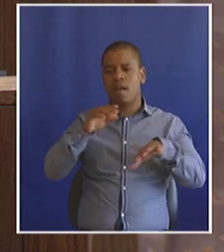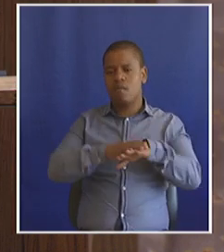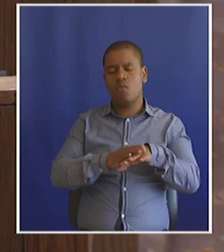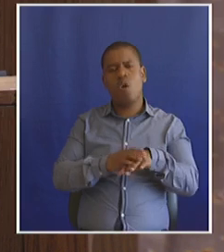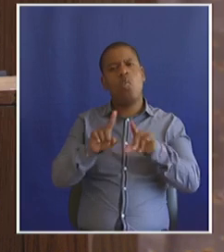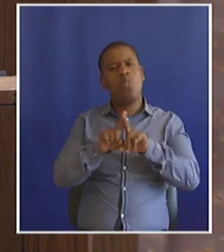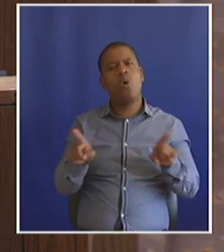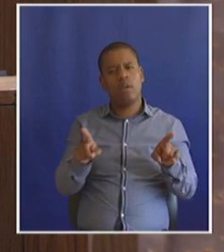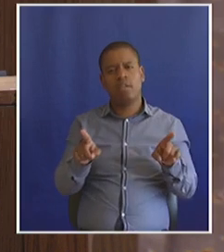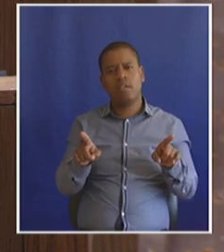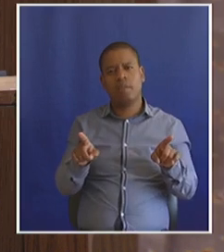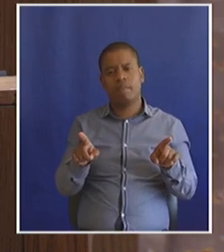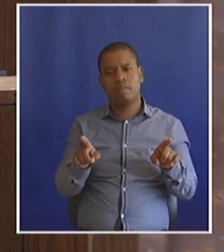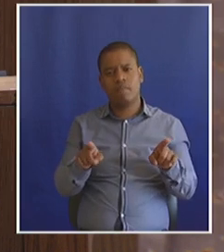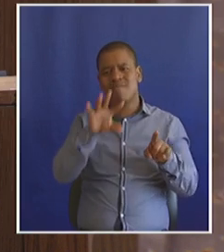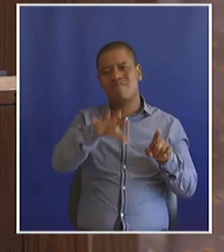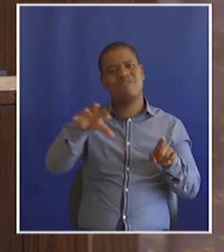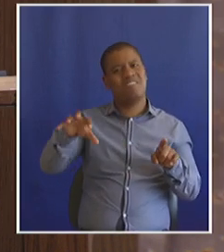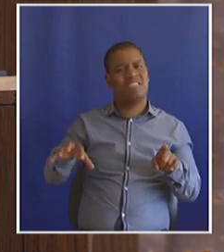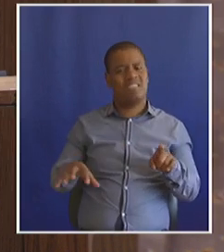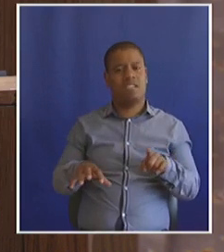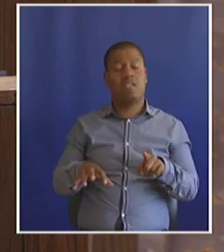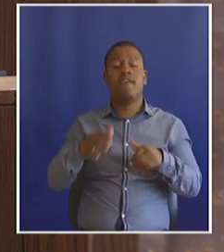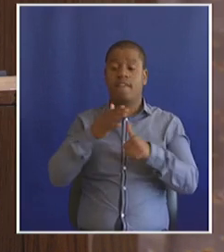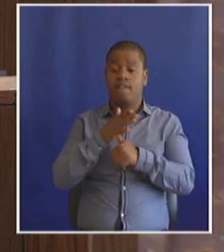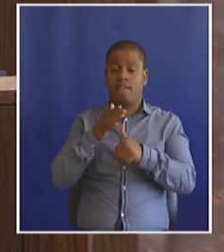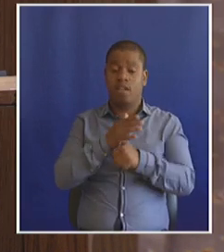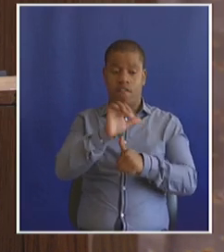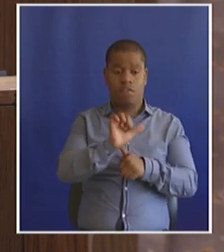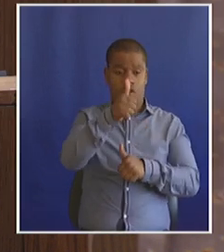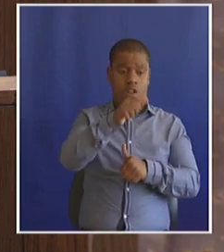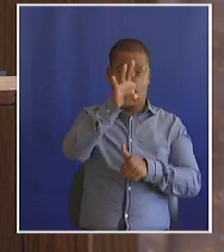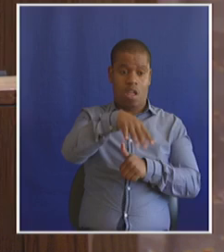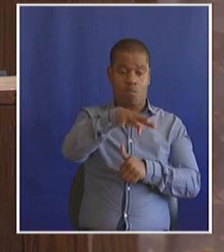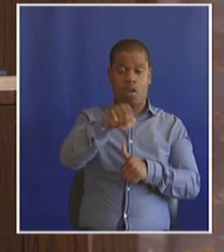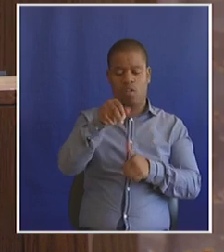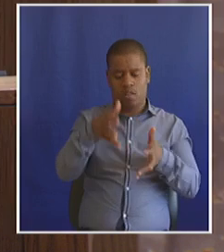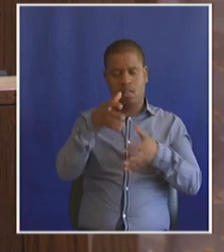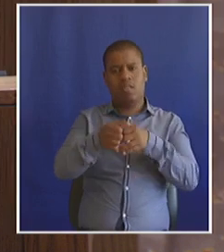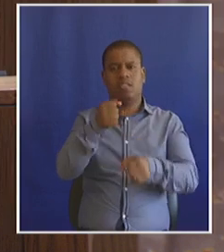the escapes for the period 1st of April